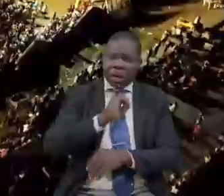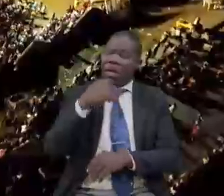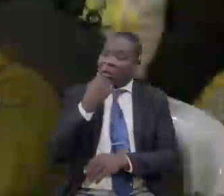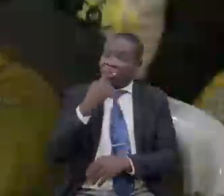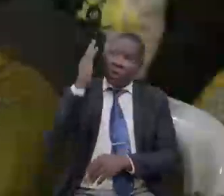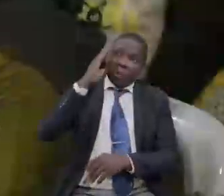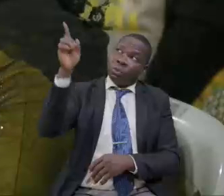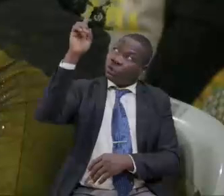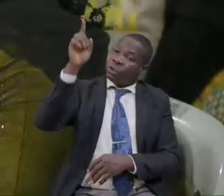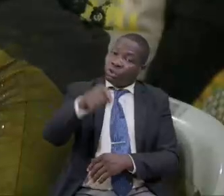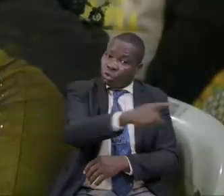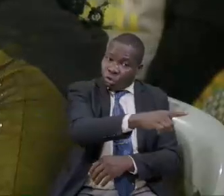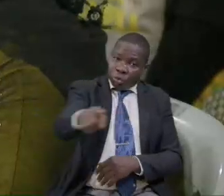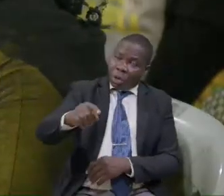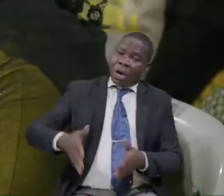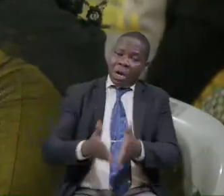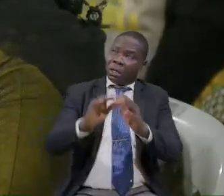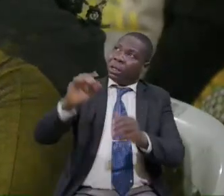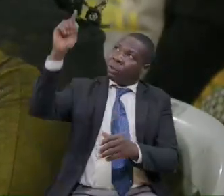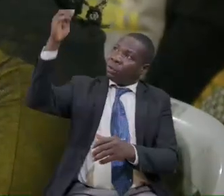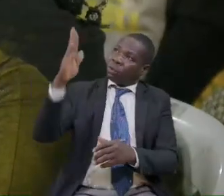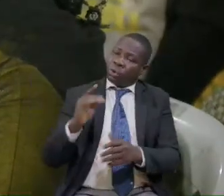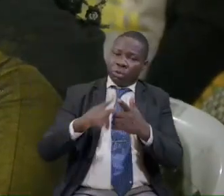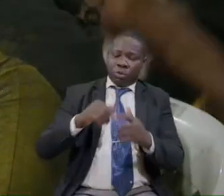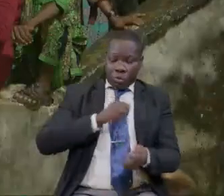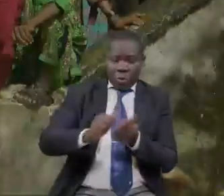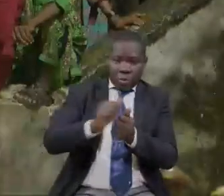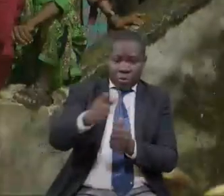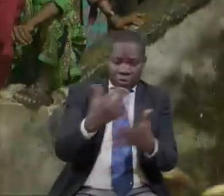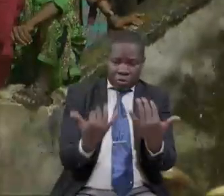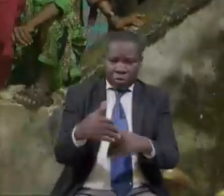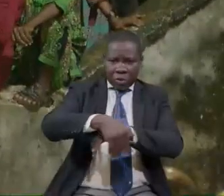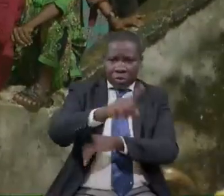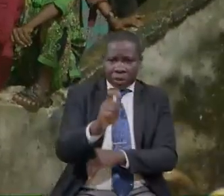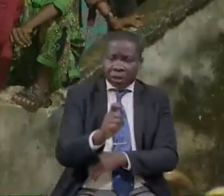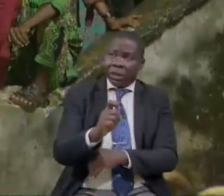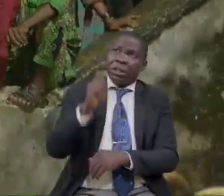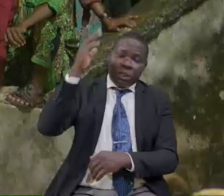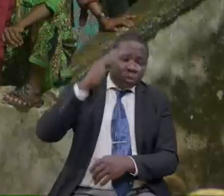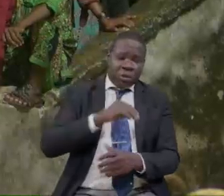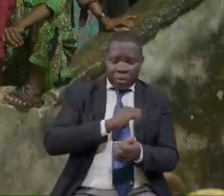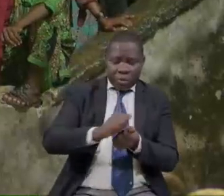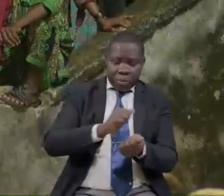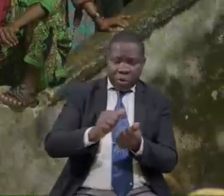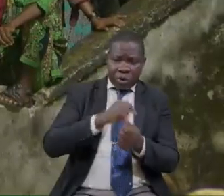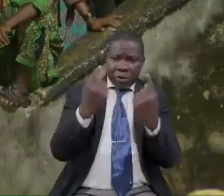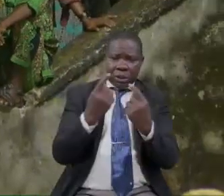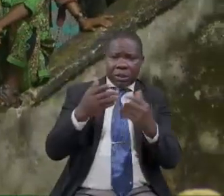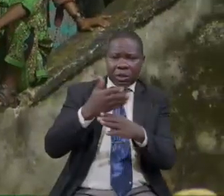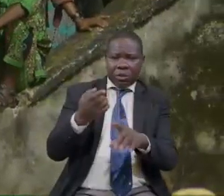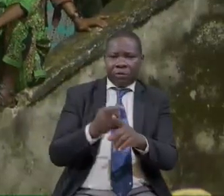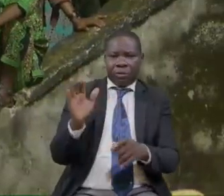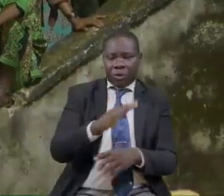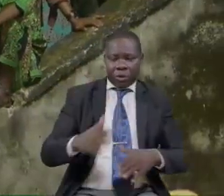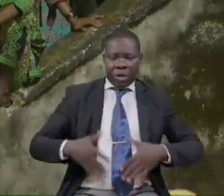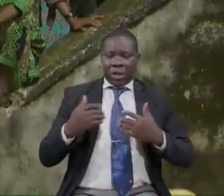tonight? He'll purge sin away from your life. He'll purge sickness away from